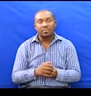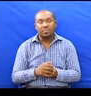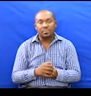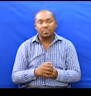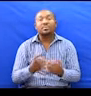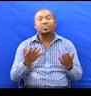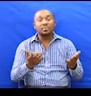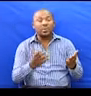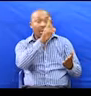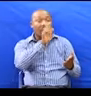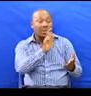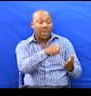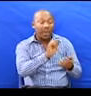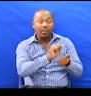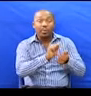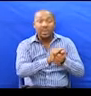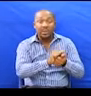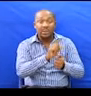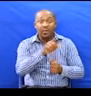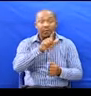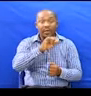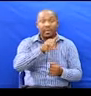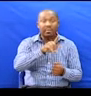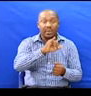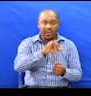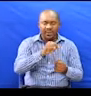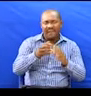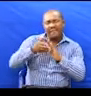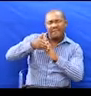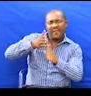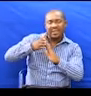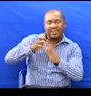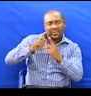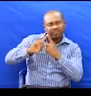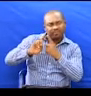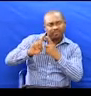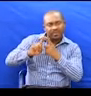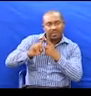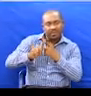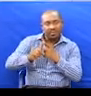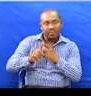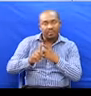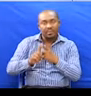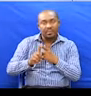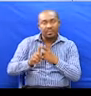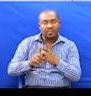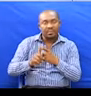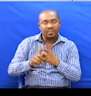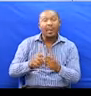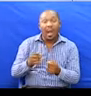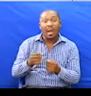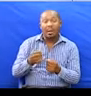What are the properties of lipid? The first property or the first feature of lipid is that they